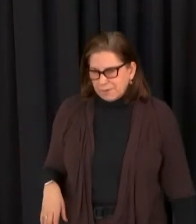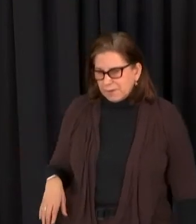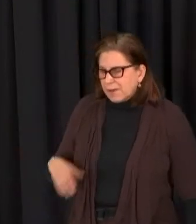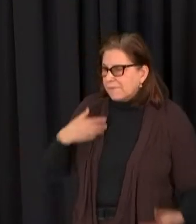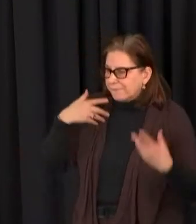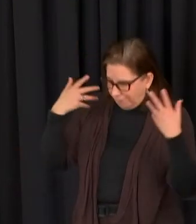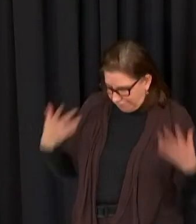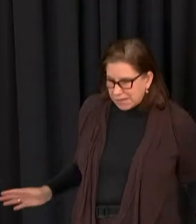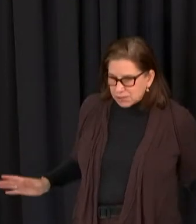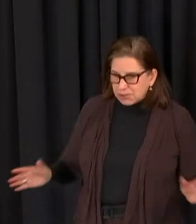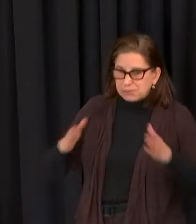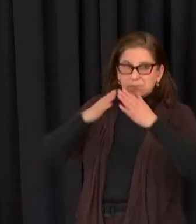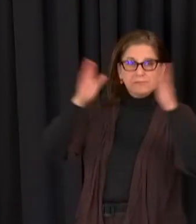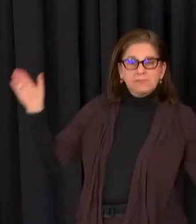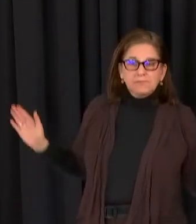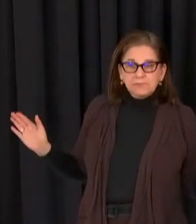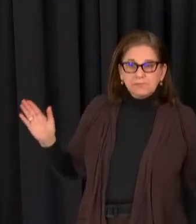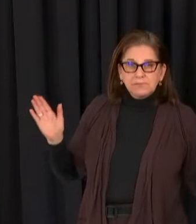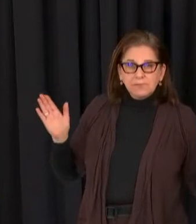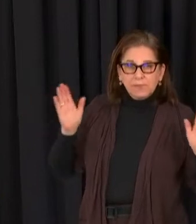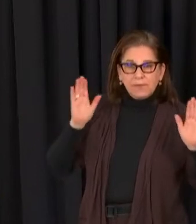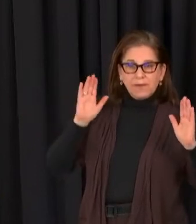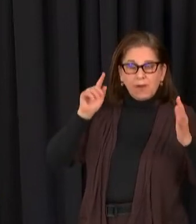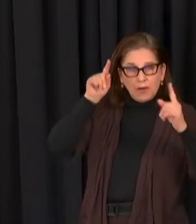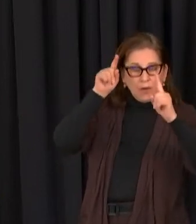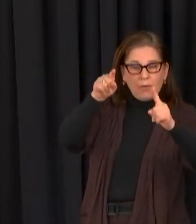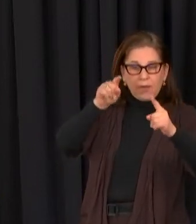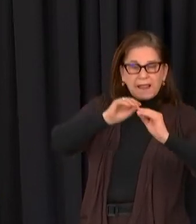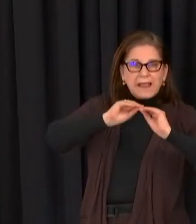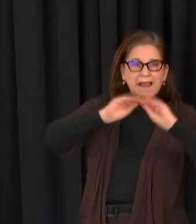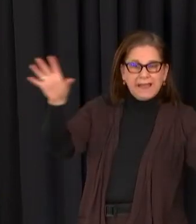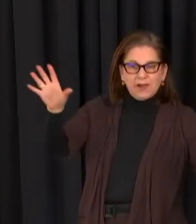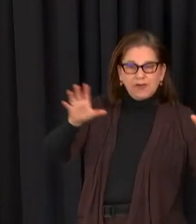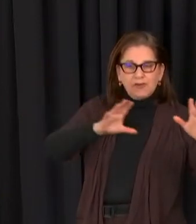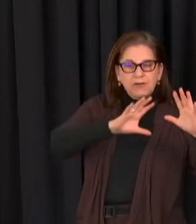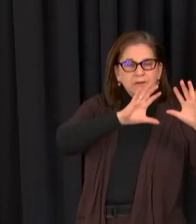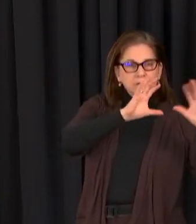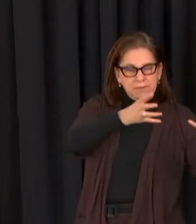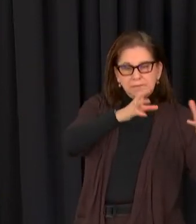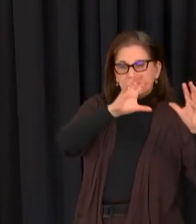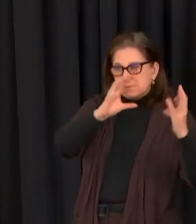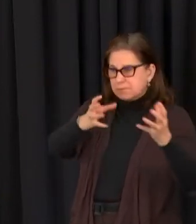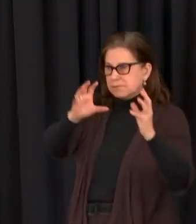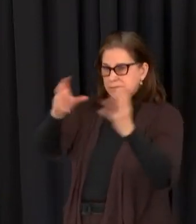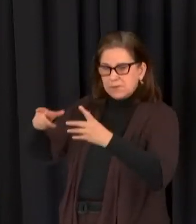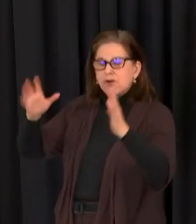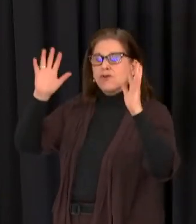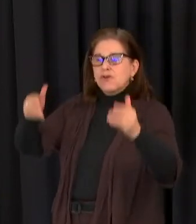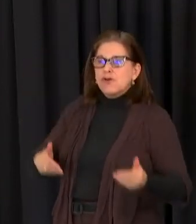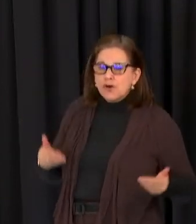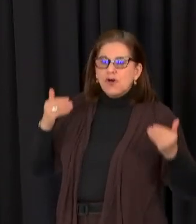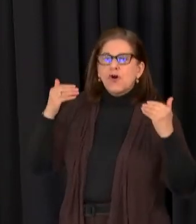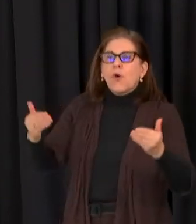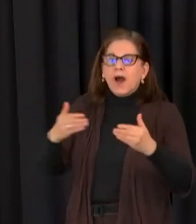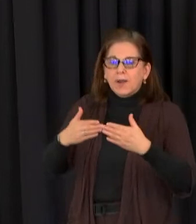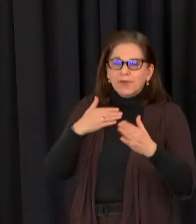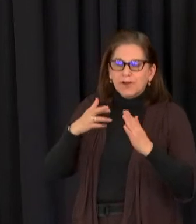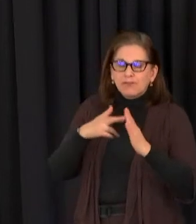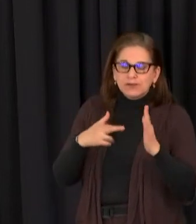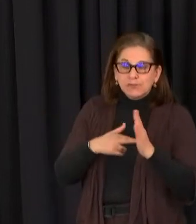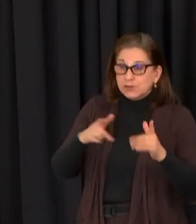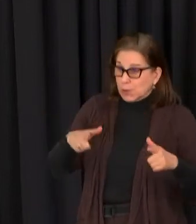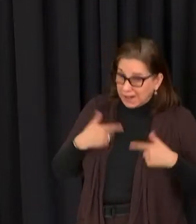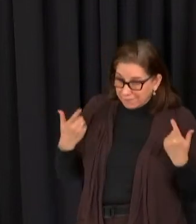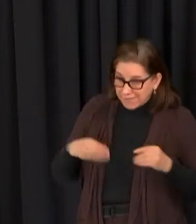here. So we have the ability, as you would say, through the pre-registration system to see where people live in the city or